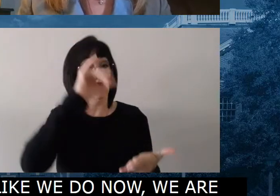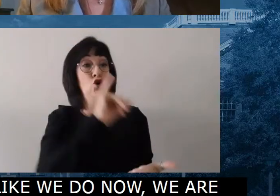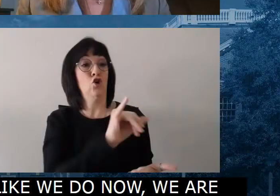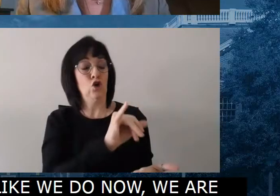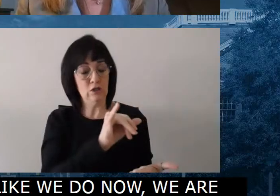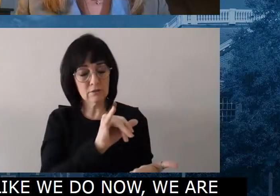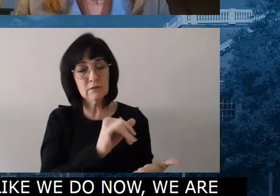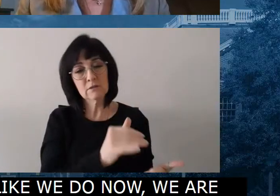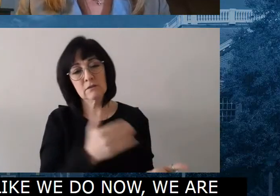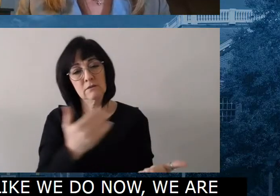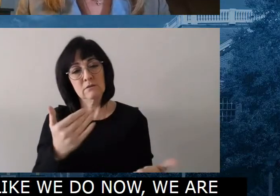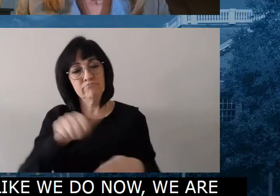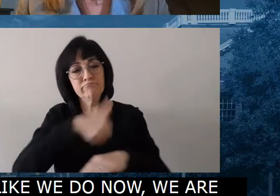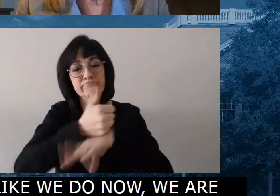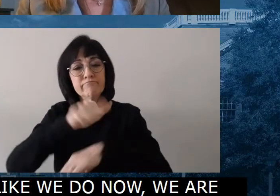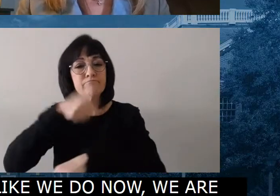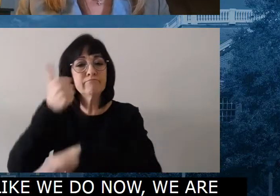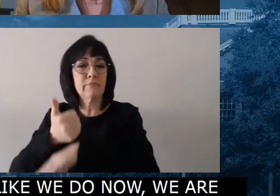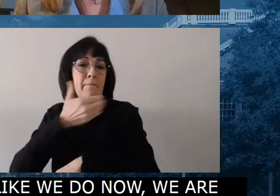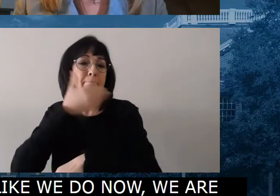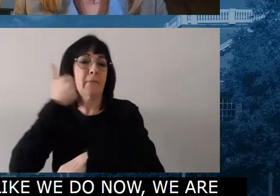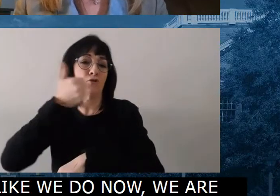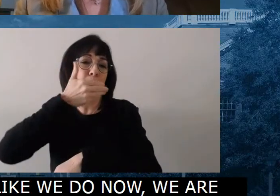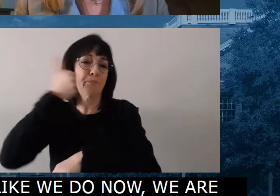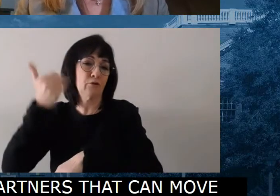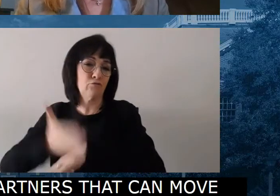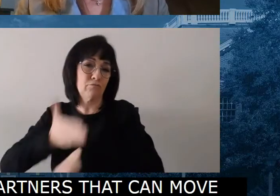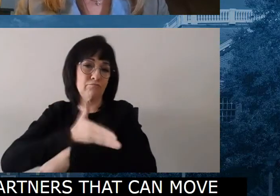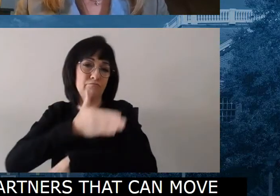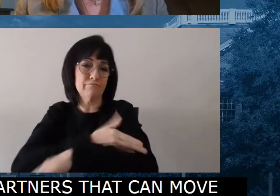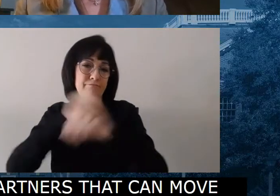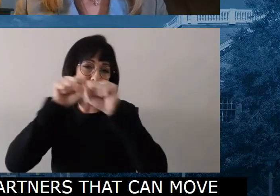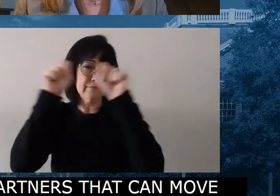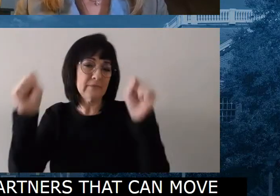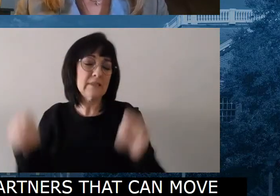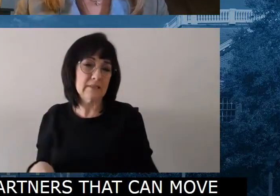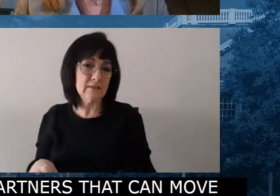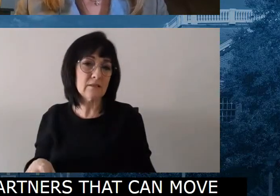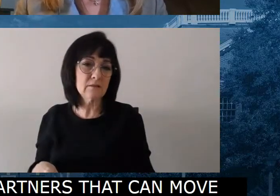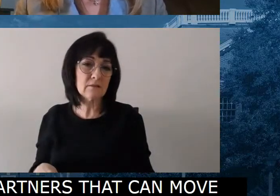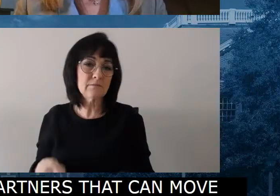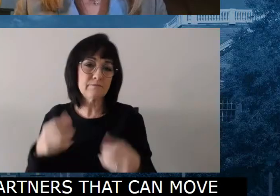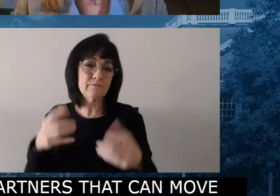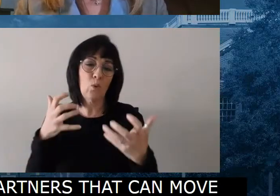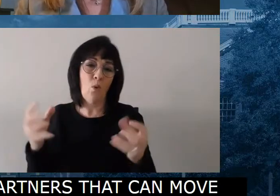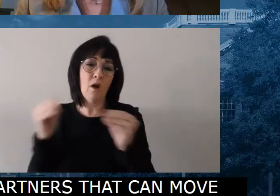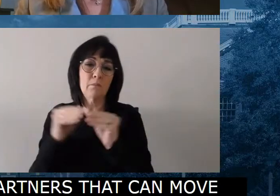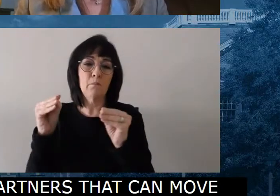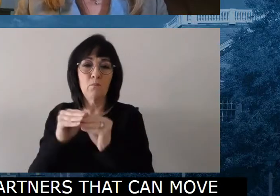as it gets allocated to Delaware from the federal supplies.